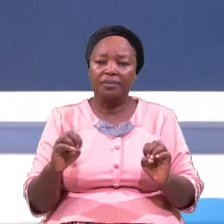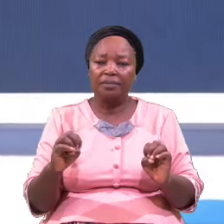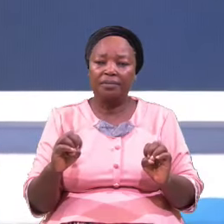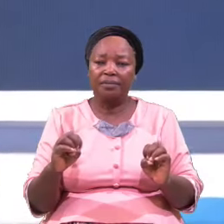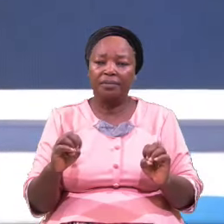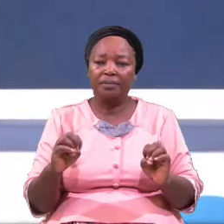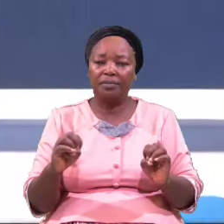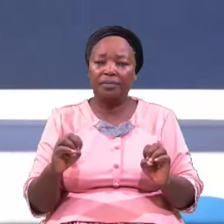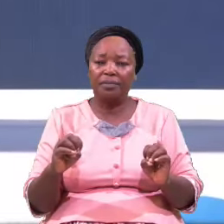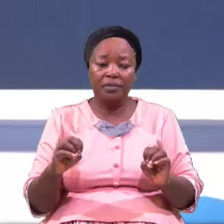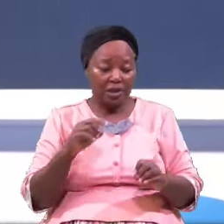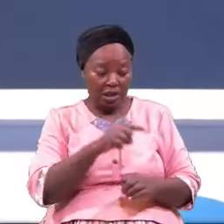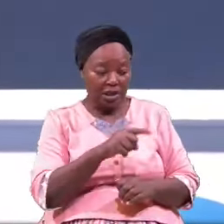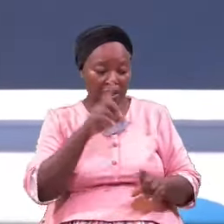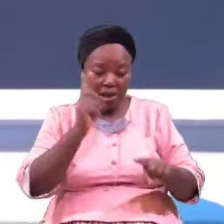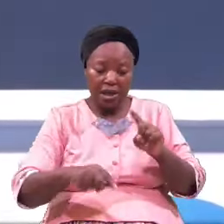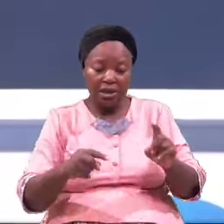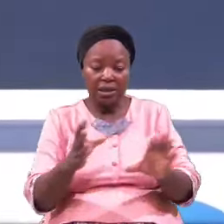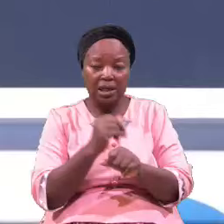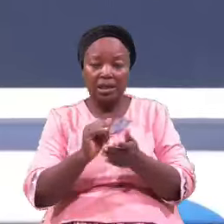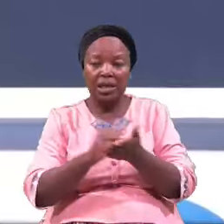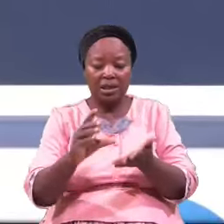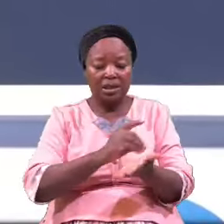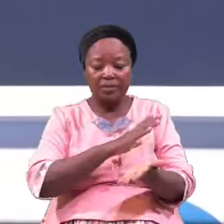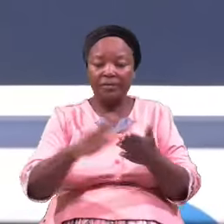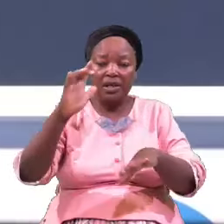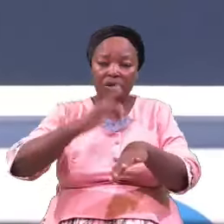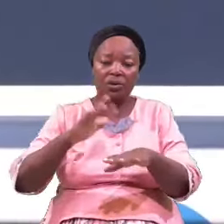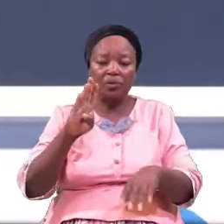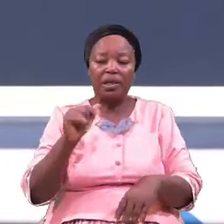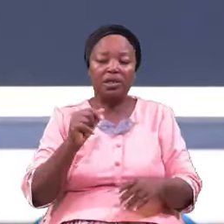He Couldn't Get The Divine Touch By His Own Effort